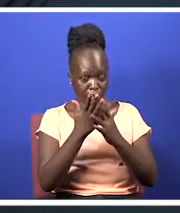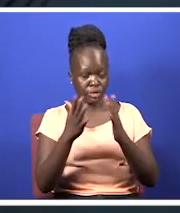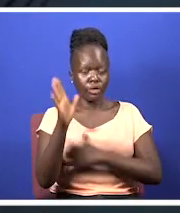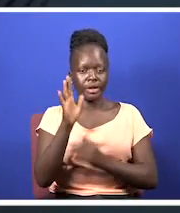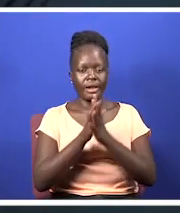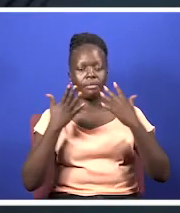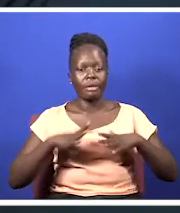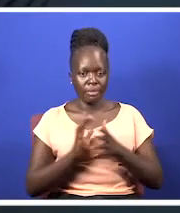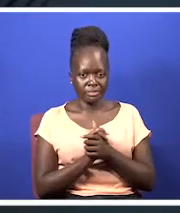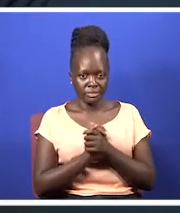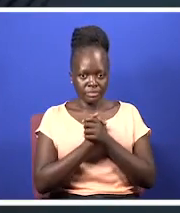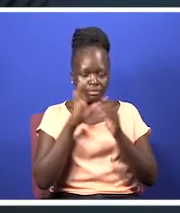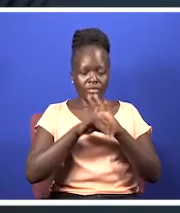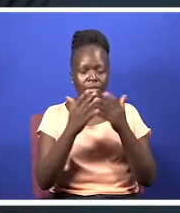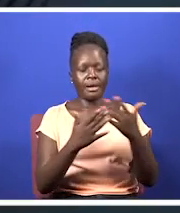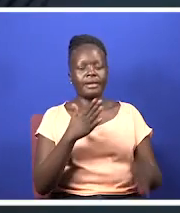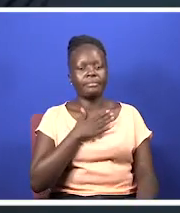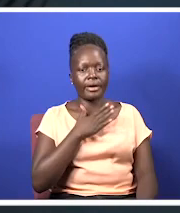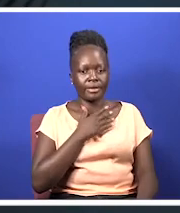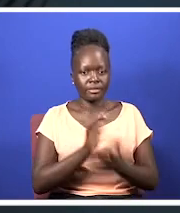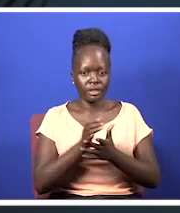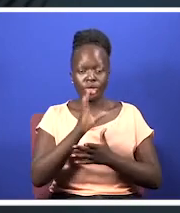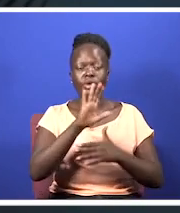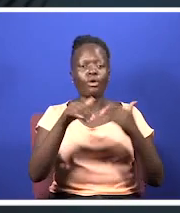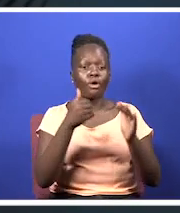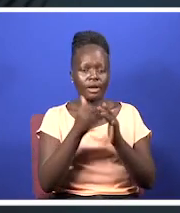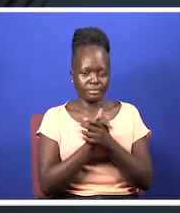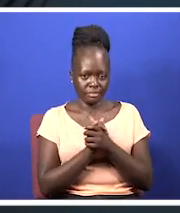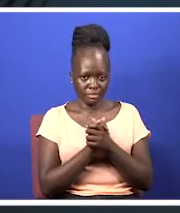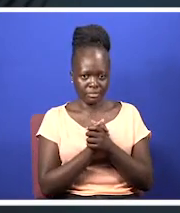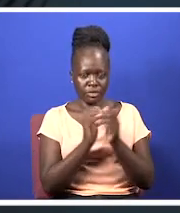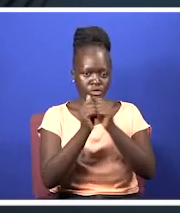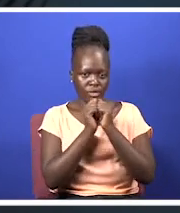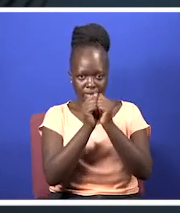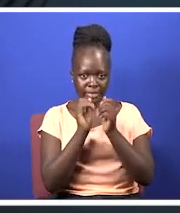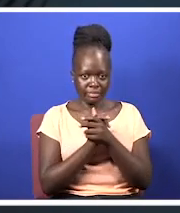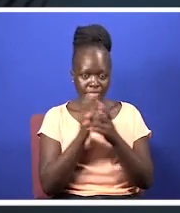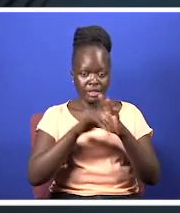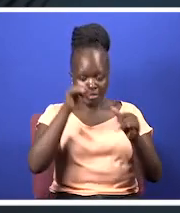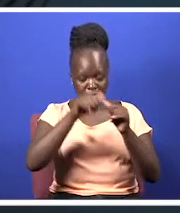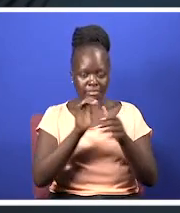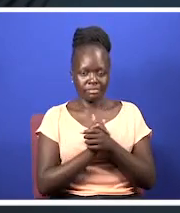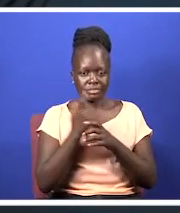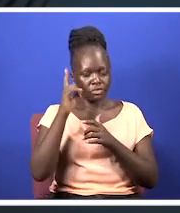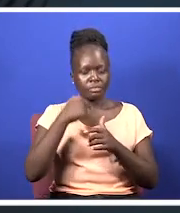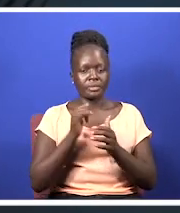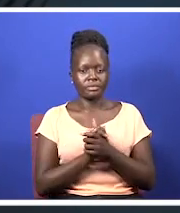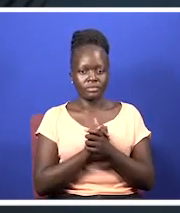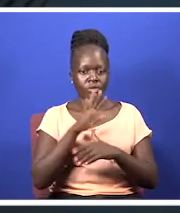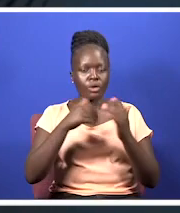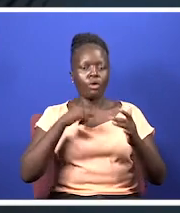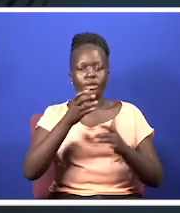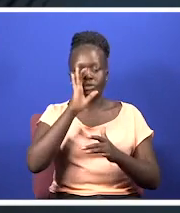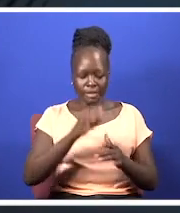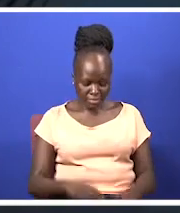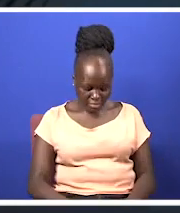and man in my blood. Drink all of it together in remembrance of me." Let